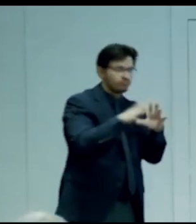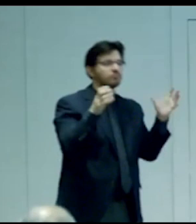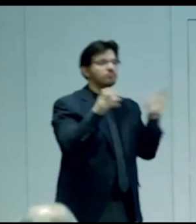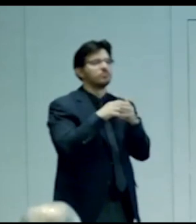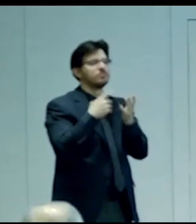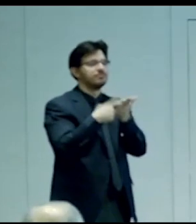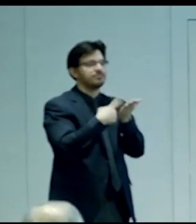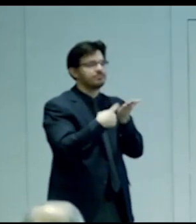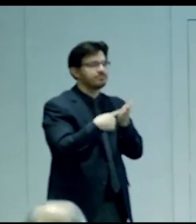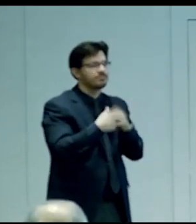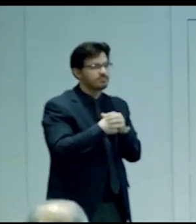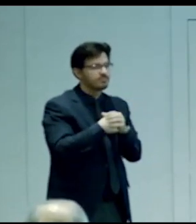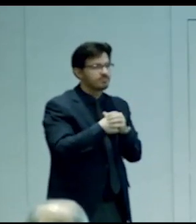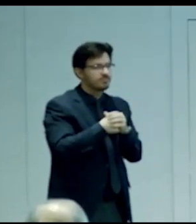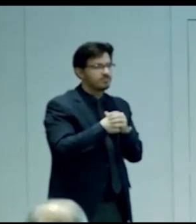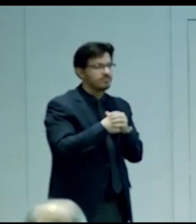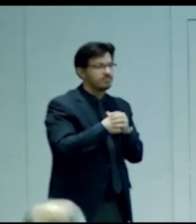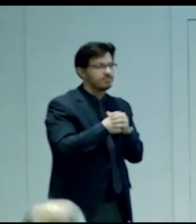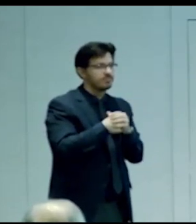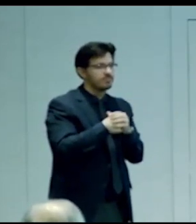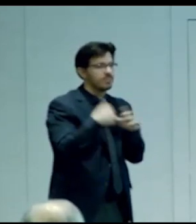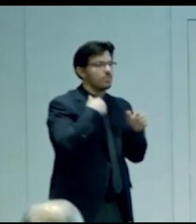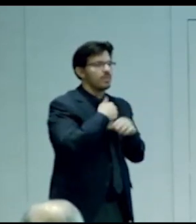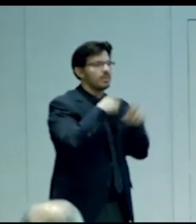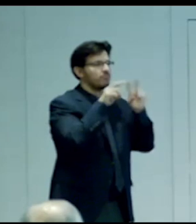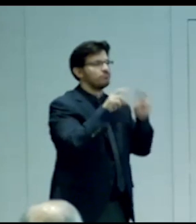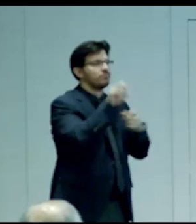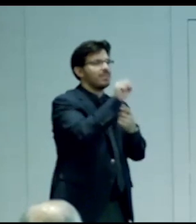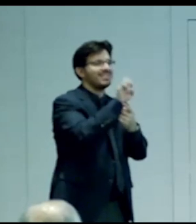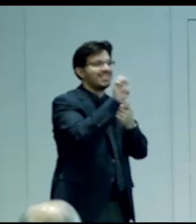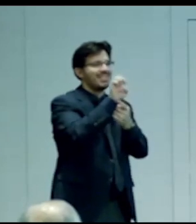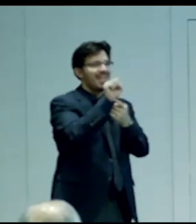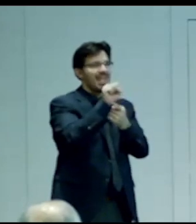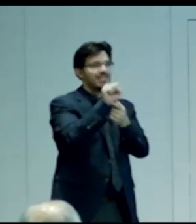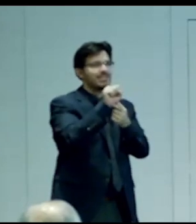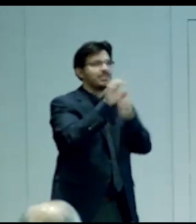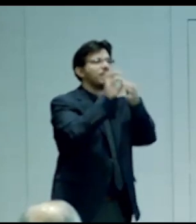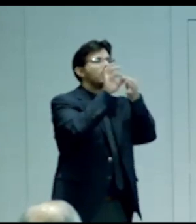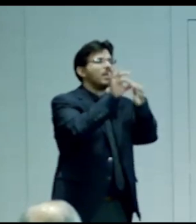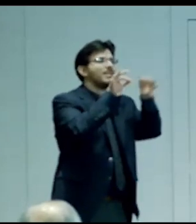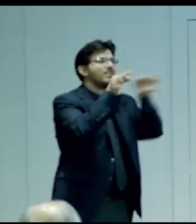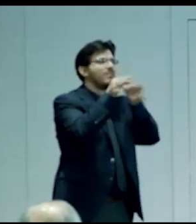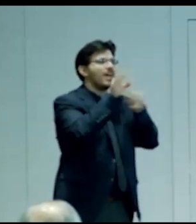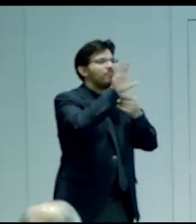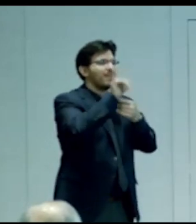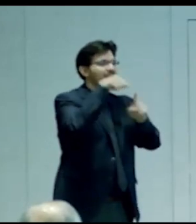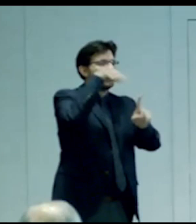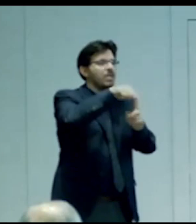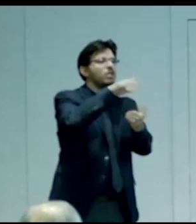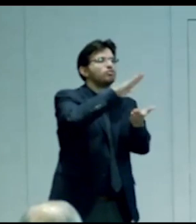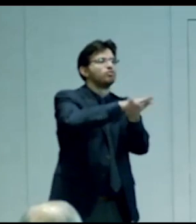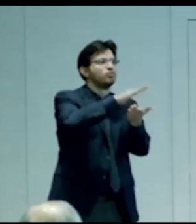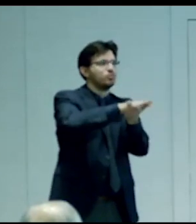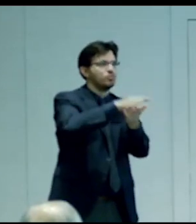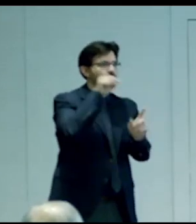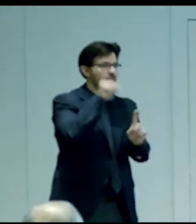we looked at and defined SES relative to the school in which you are looking to build